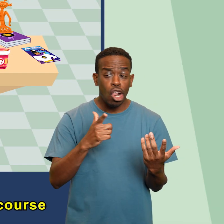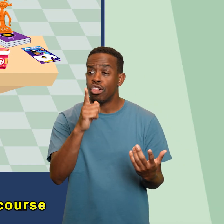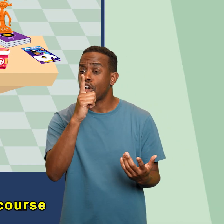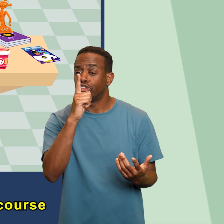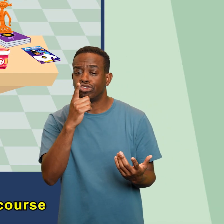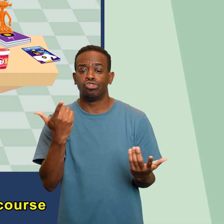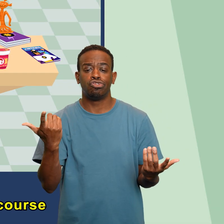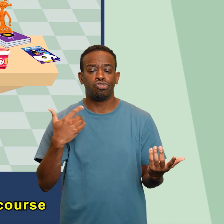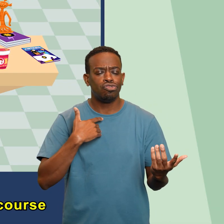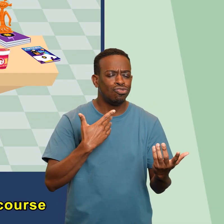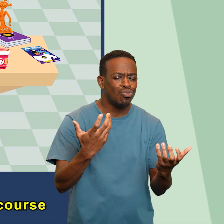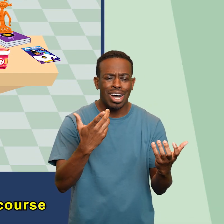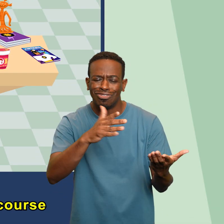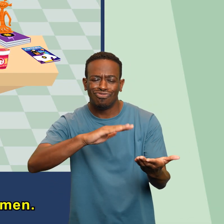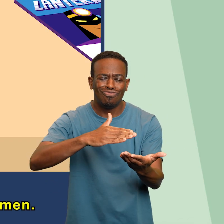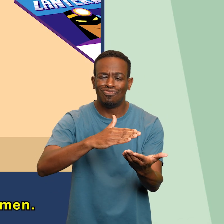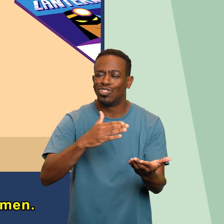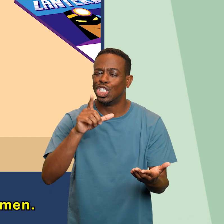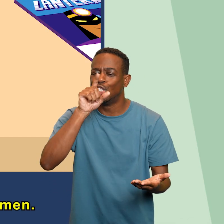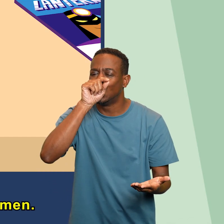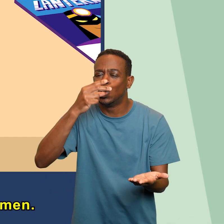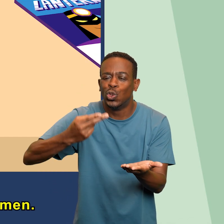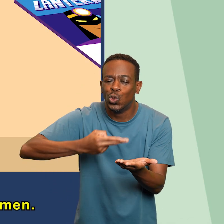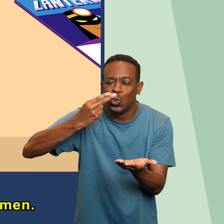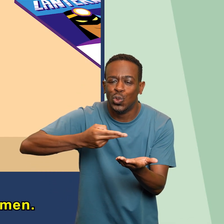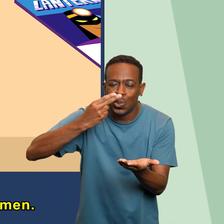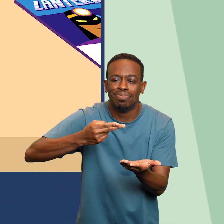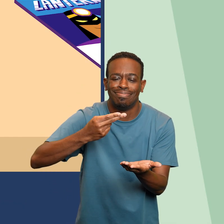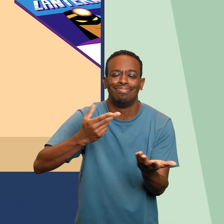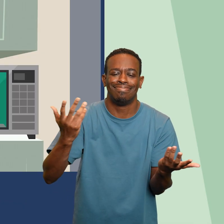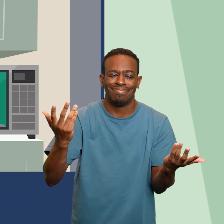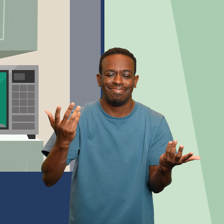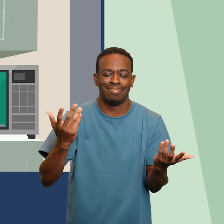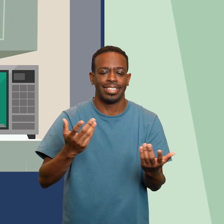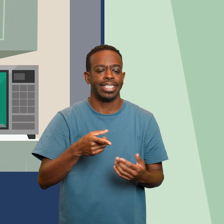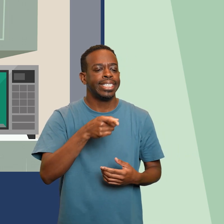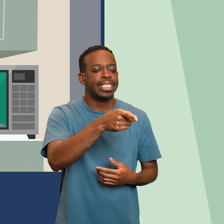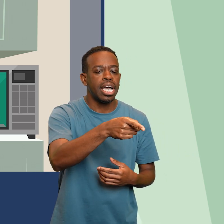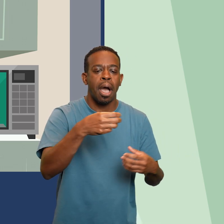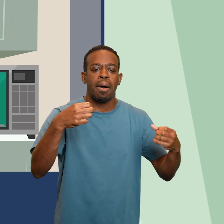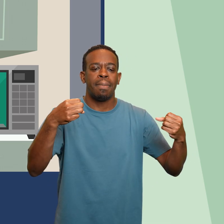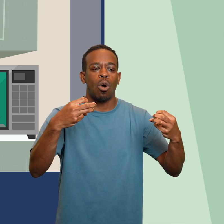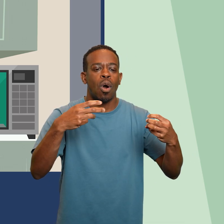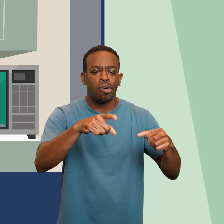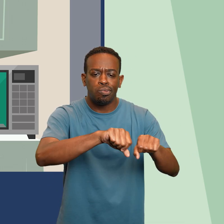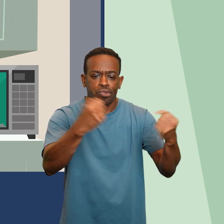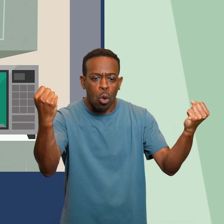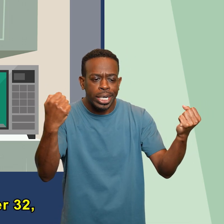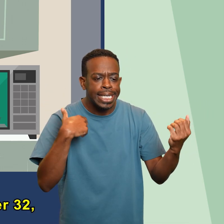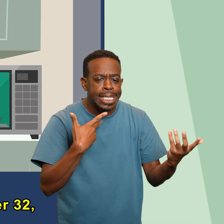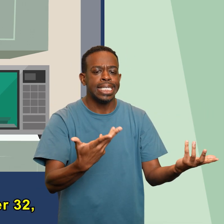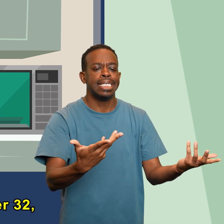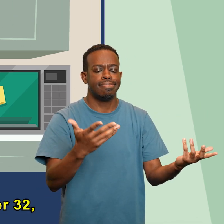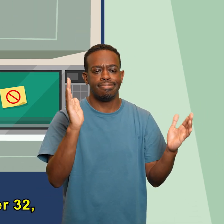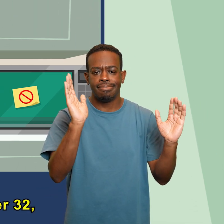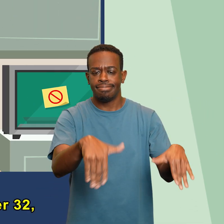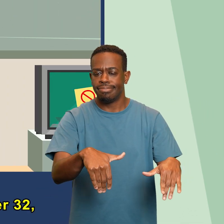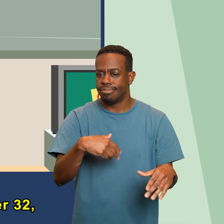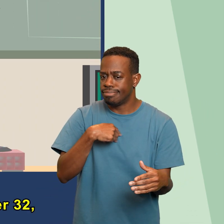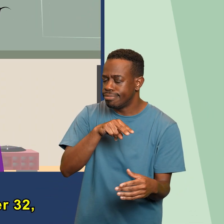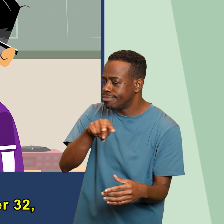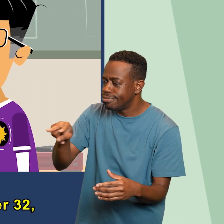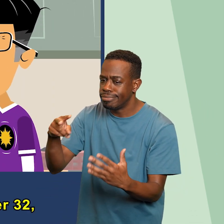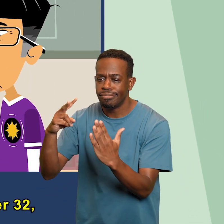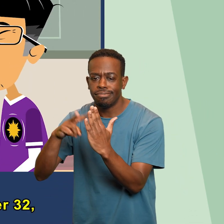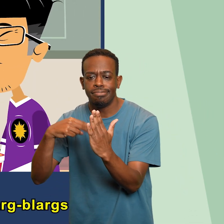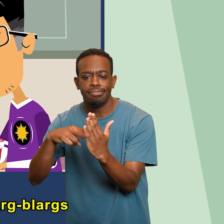it was lunchtime, which, of course, means chicken-flavored ramen. Out of order? I figured if, in issue